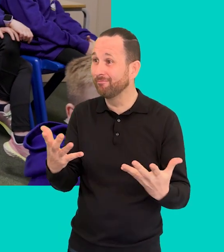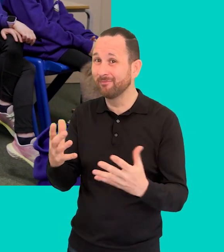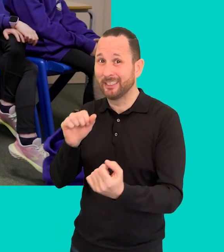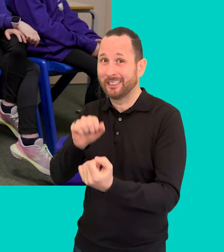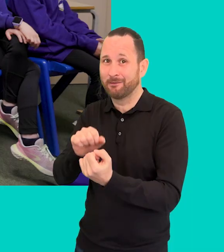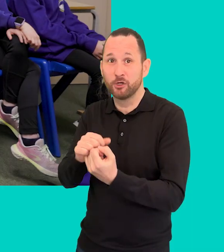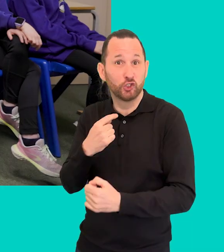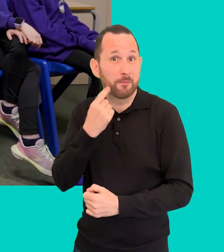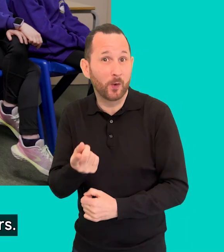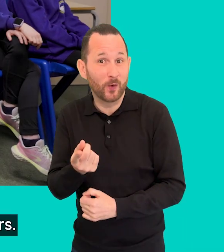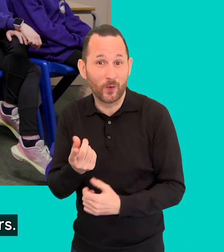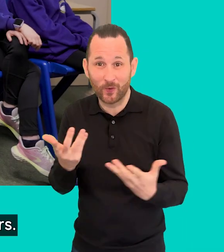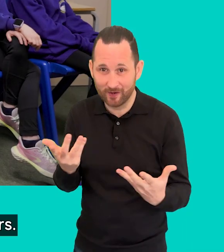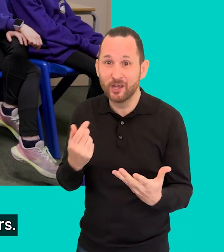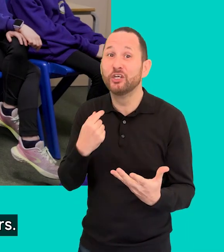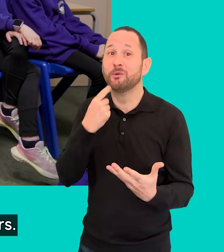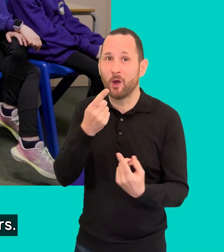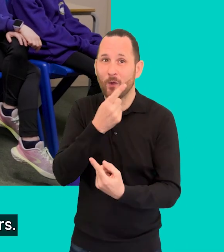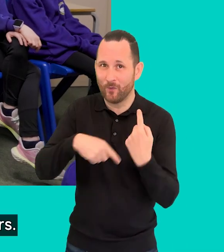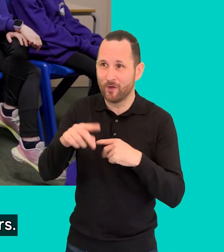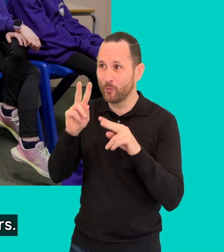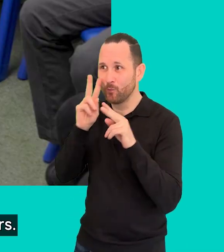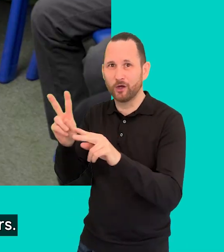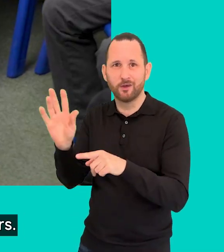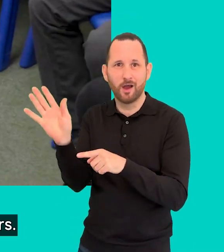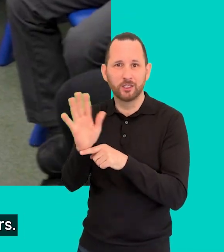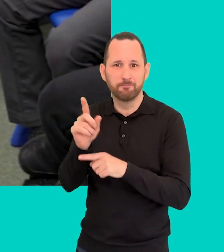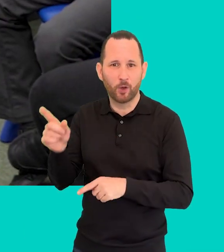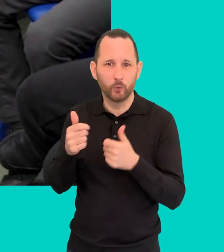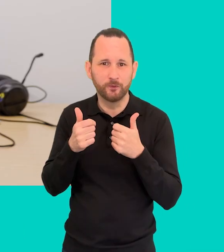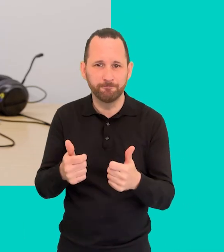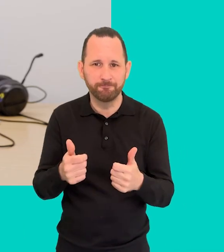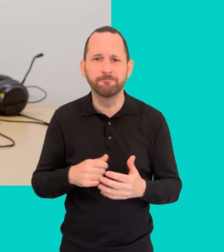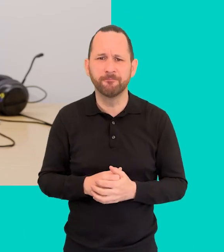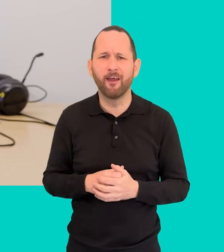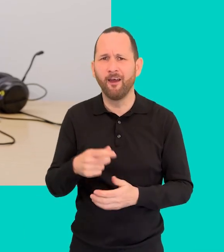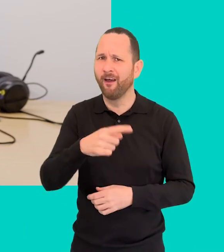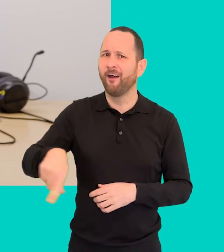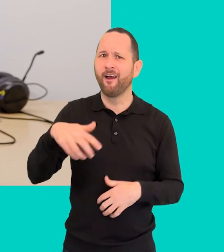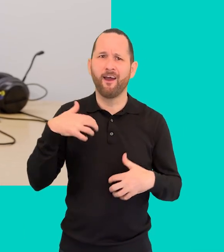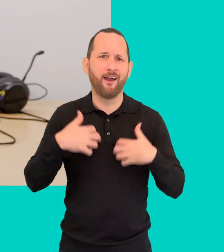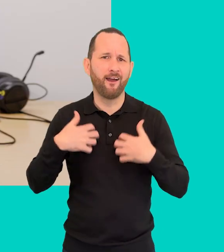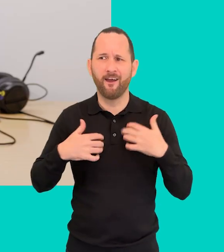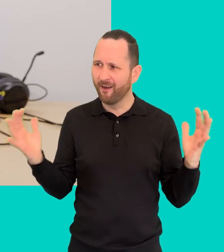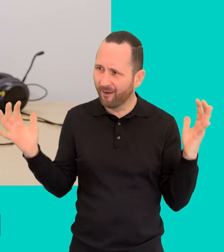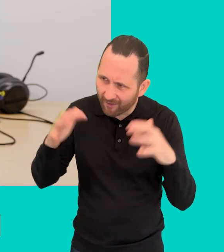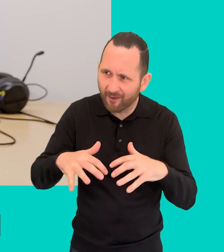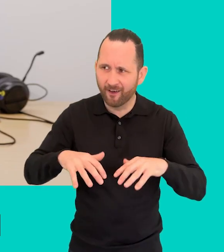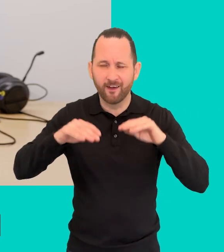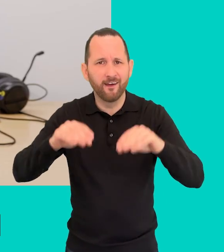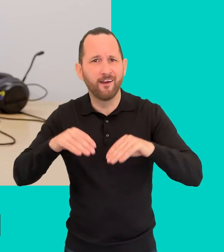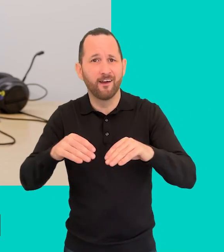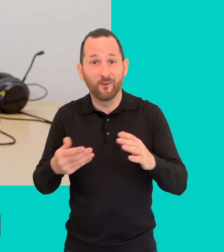We'll watch it tomorrow. Okay, tomorrow we'll watch Code Breakers. They like the lessons delivered